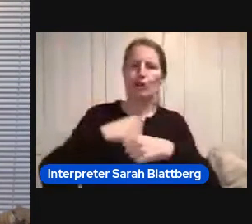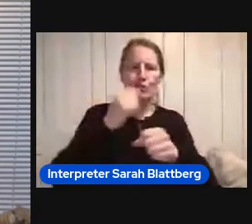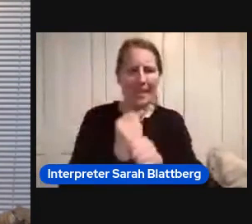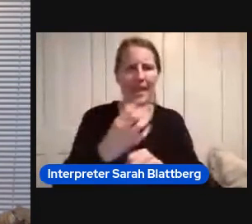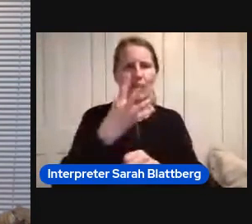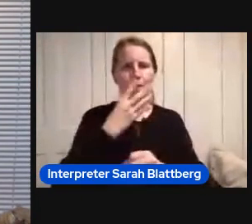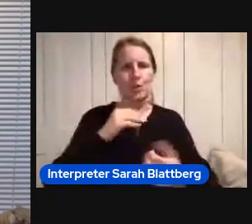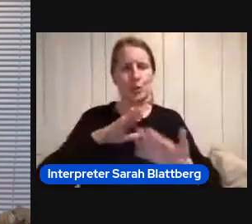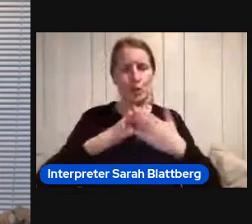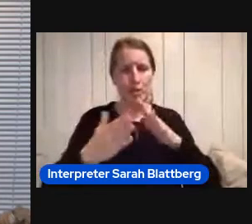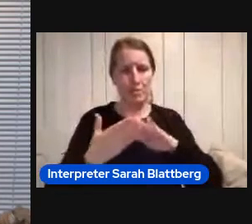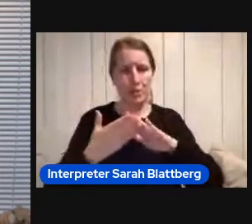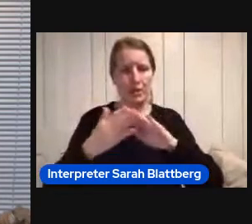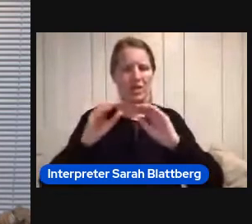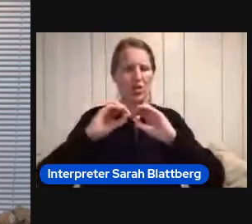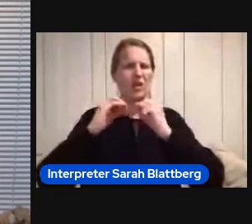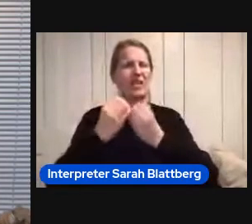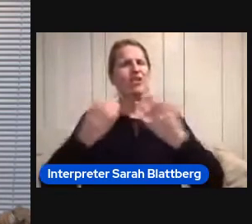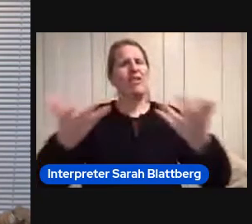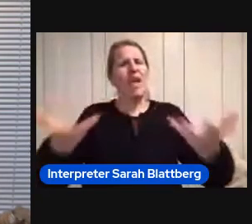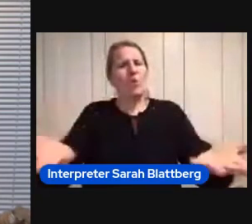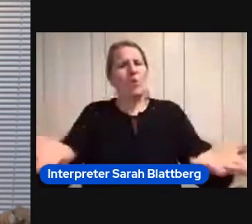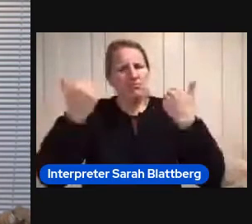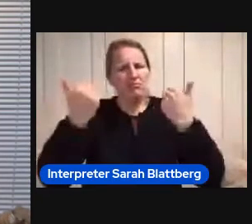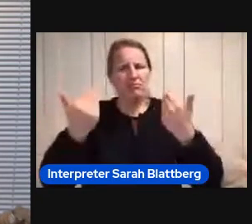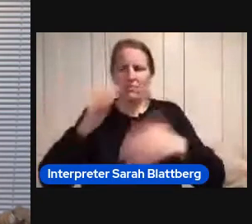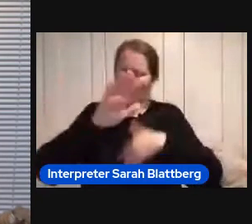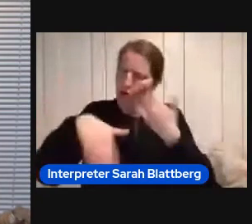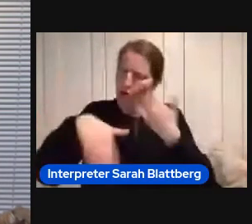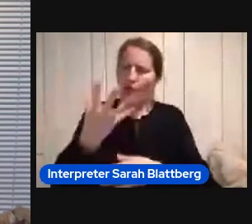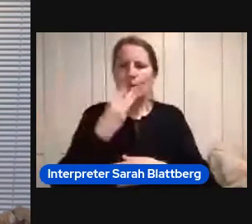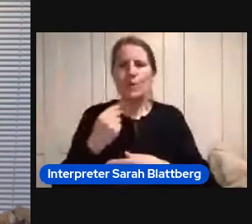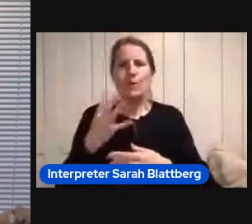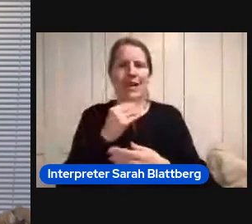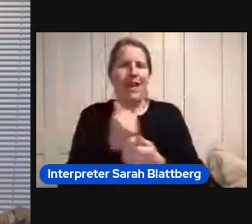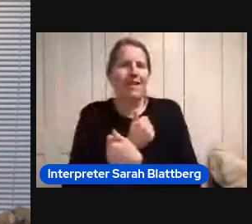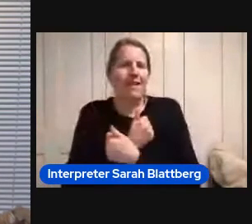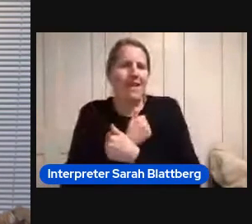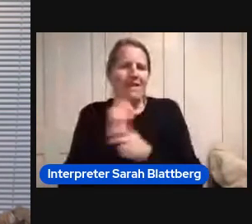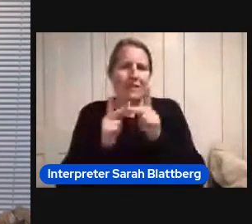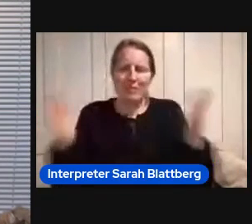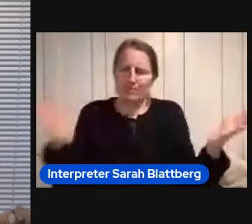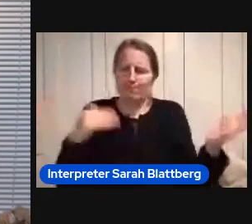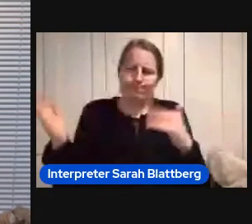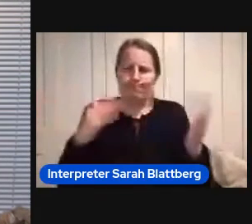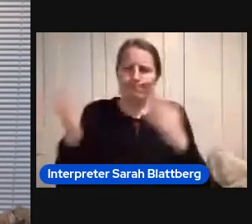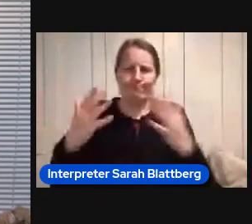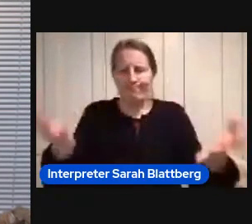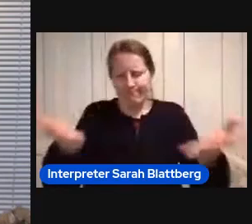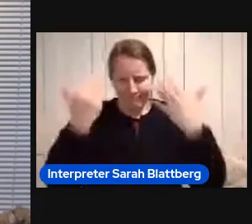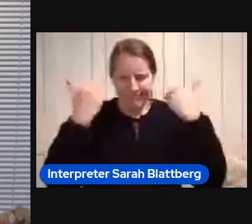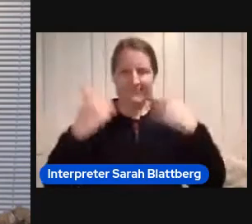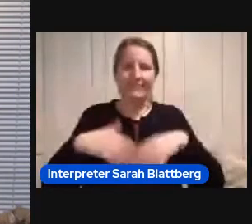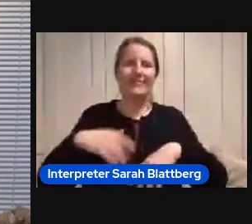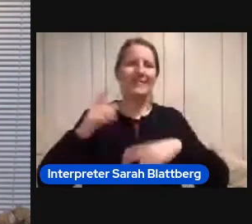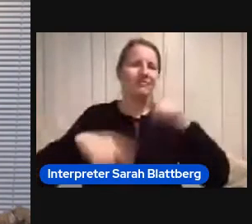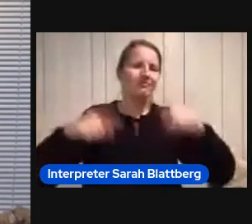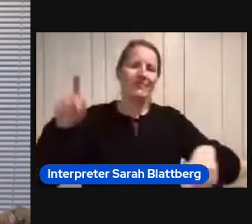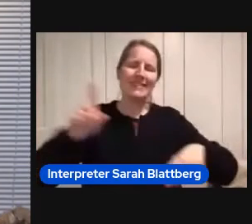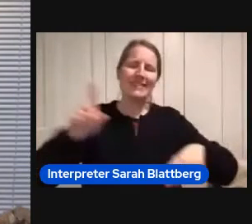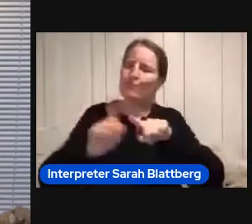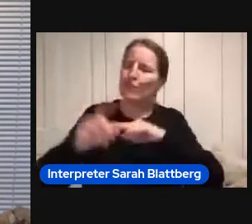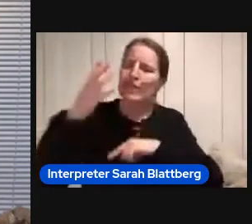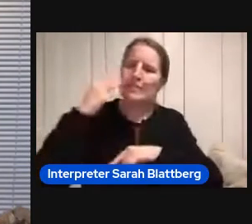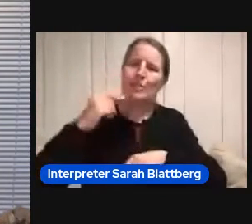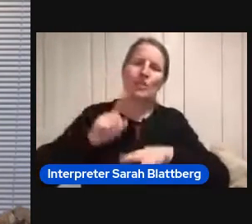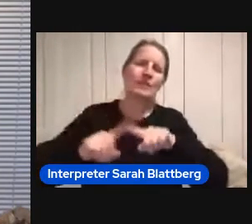community, an organization that embraces all Jews and their loved ones across a large spectrum of experiences, and